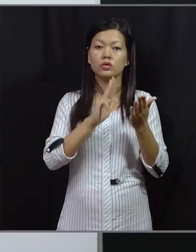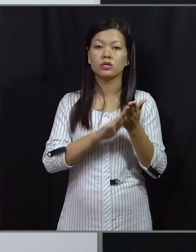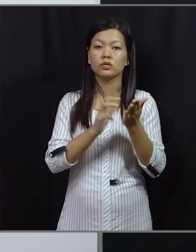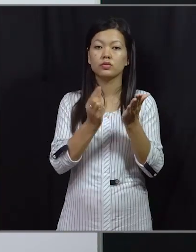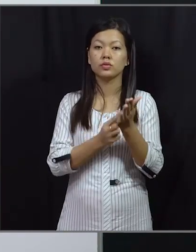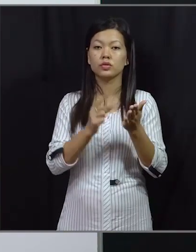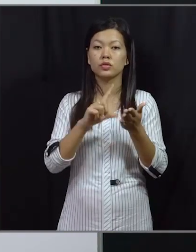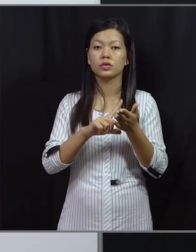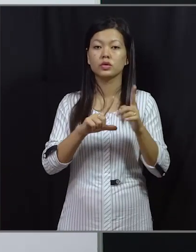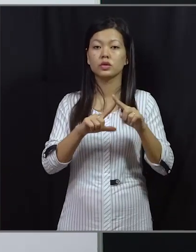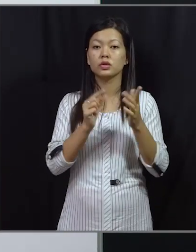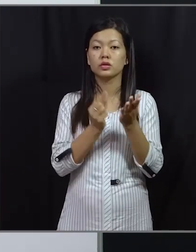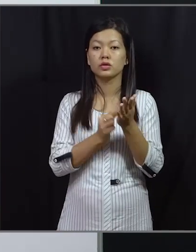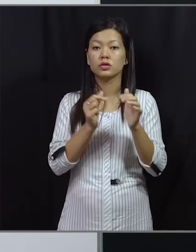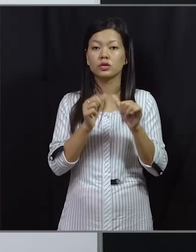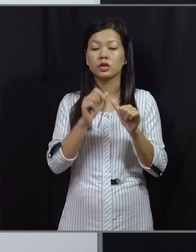disjoint